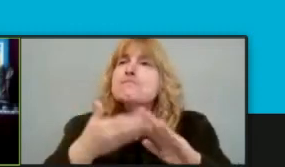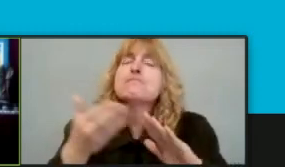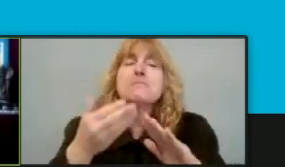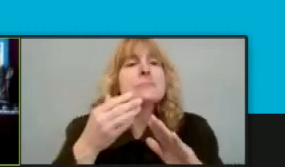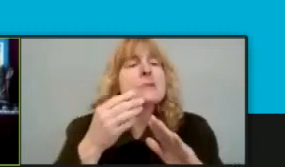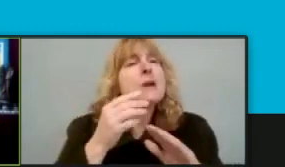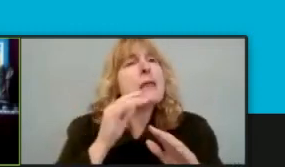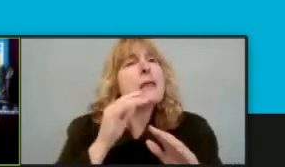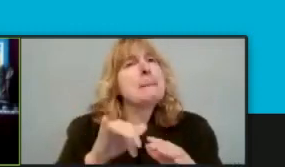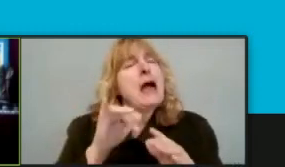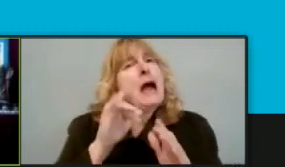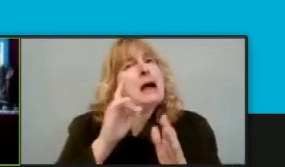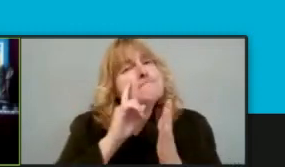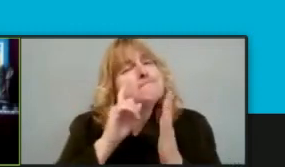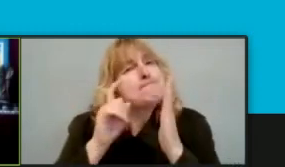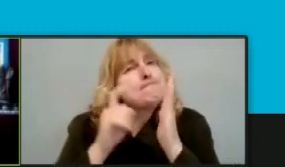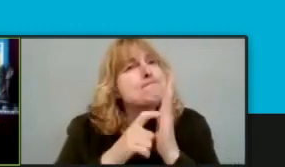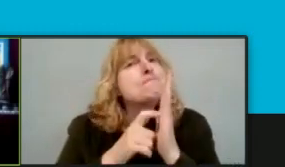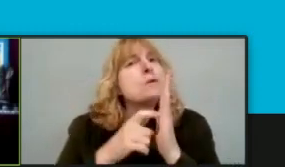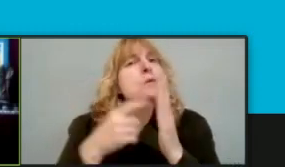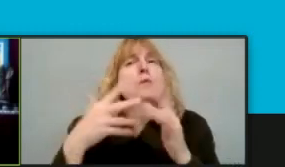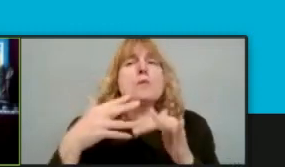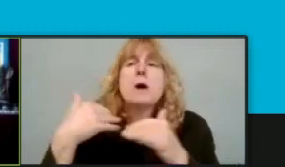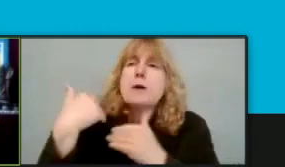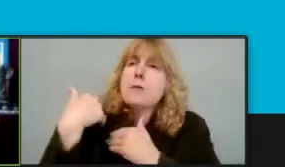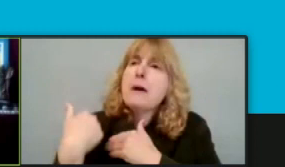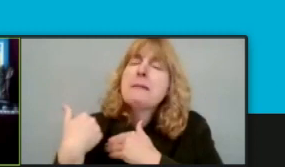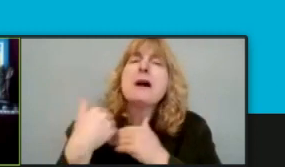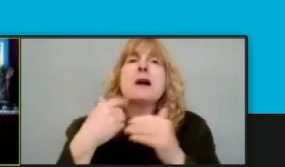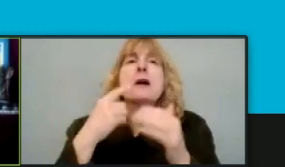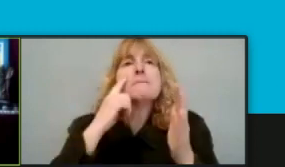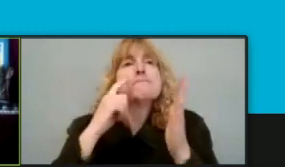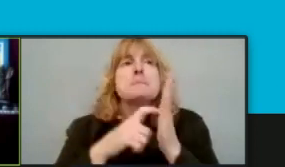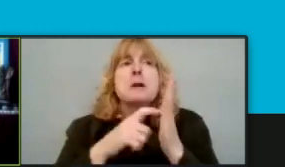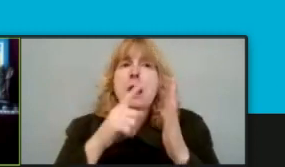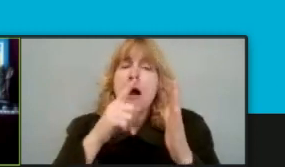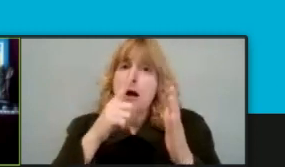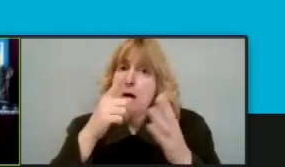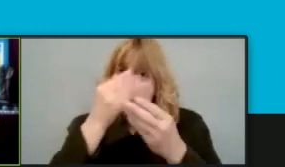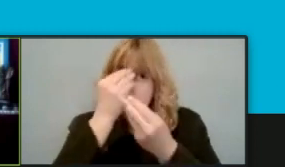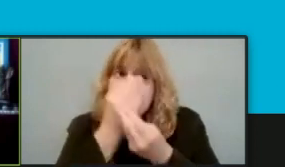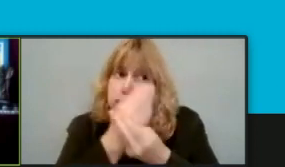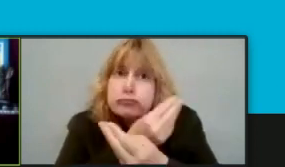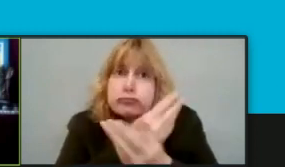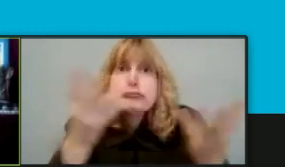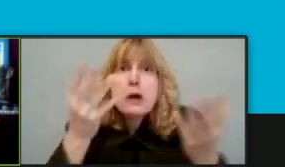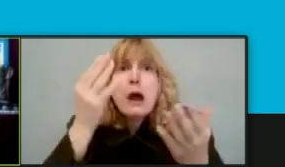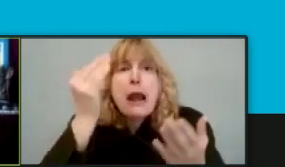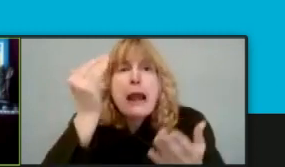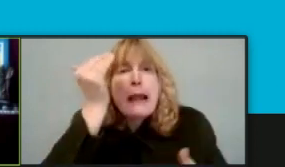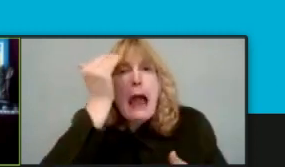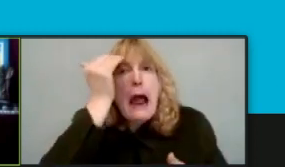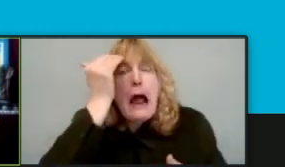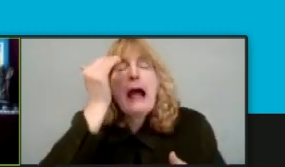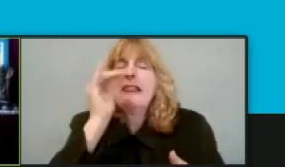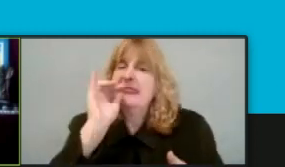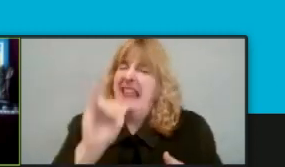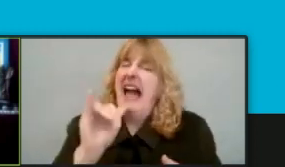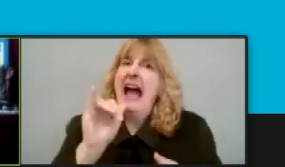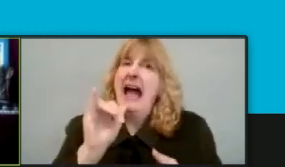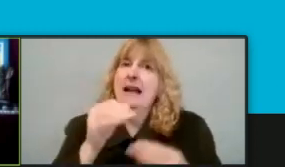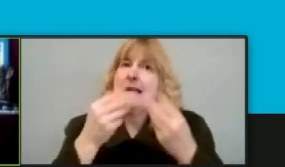can share knowledge, we know that knowledge is power. And in that context, it makes me think about, we